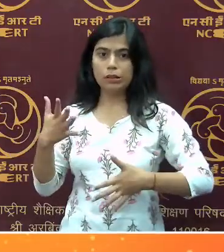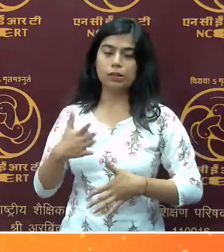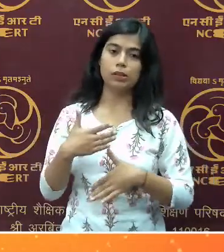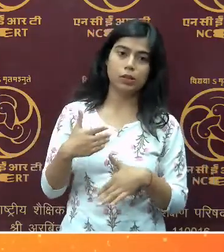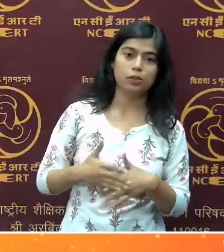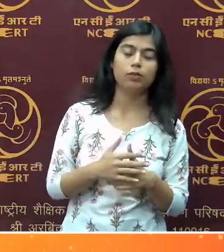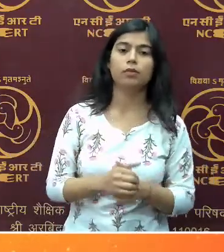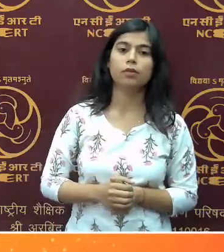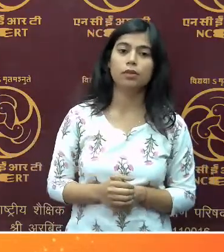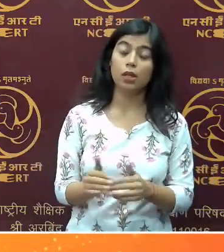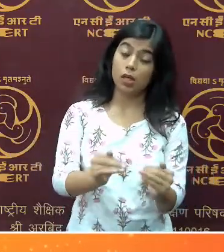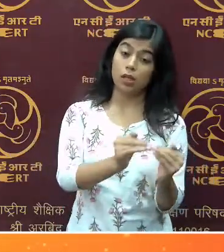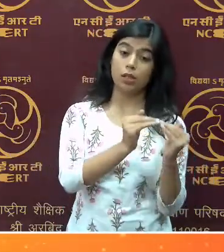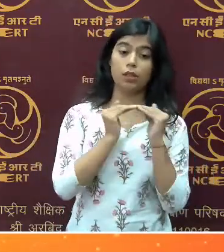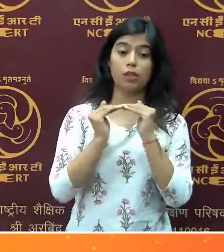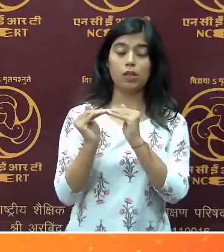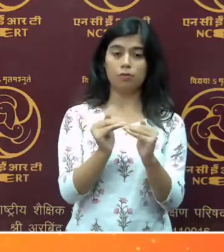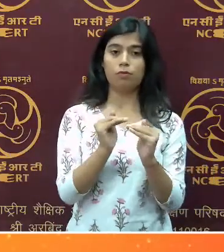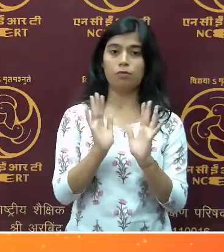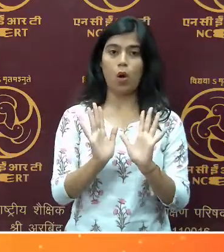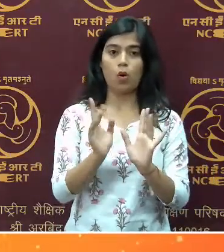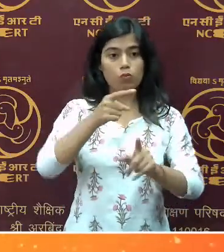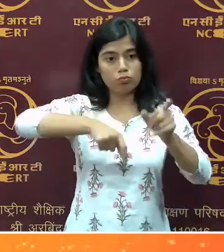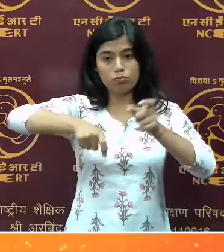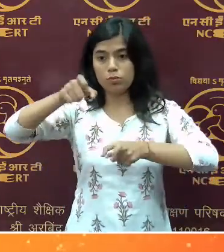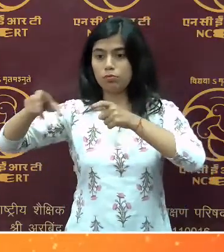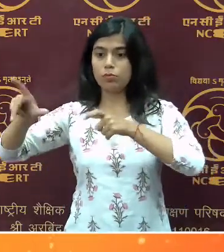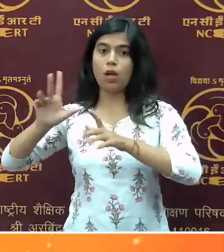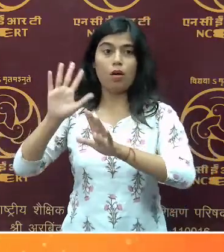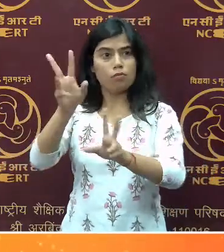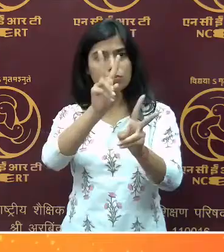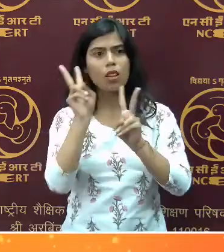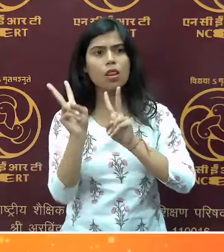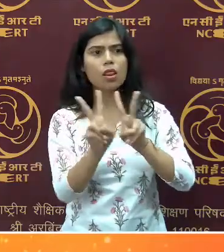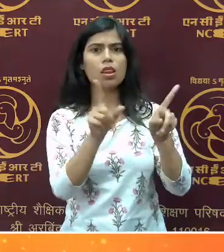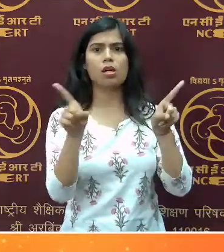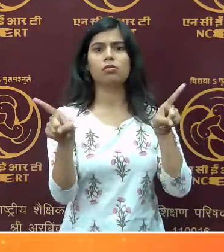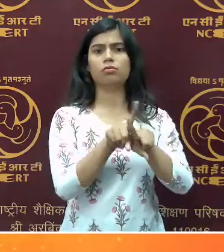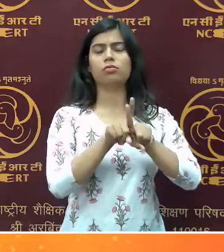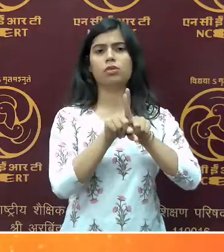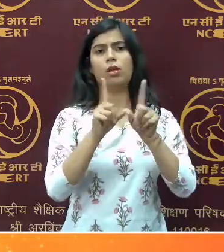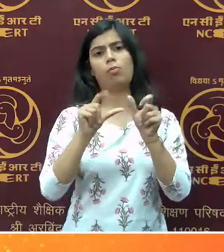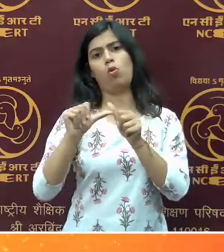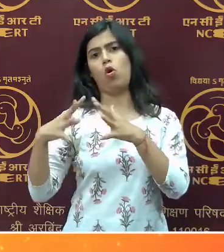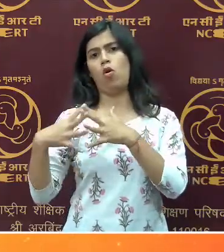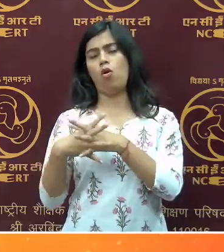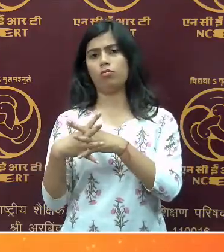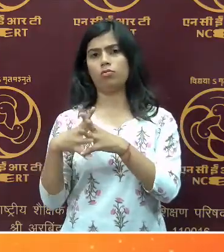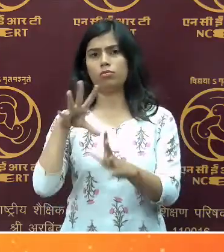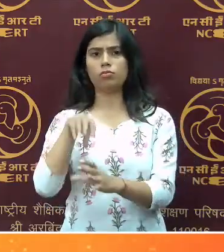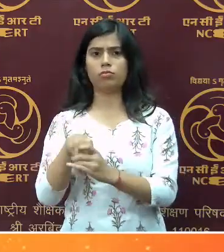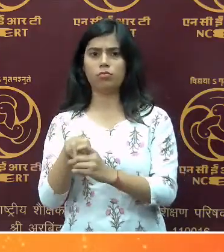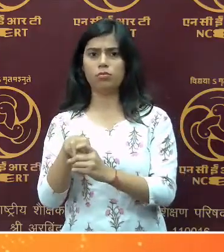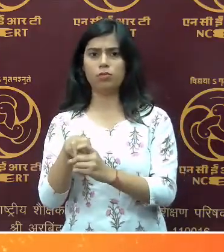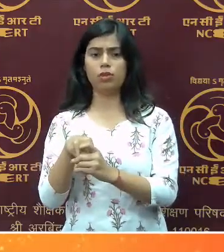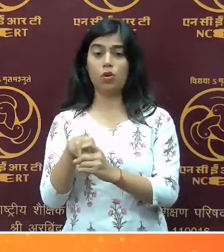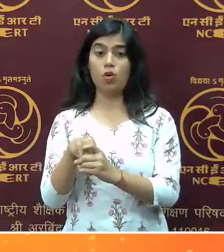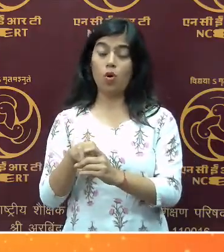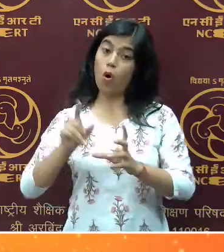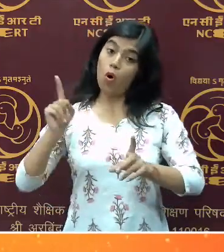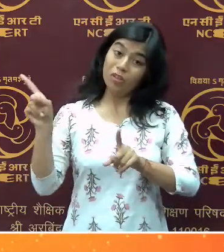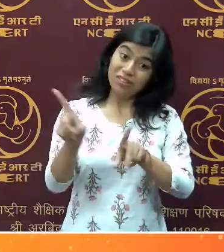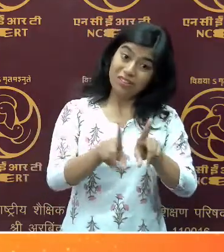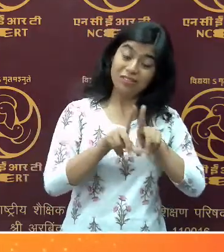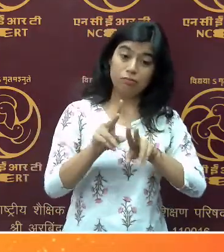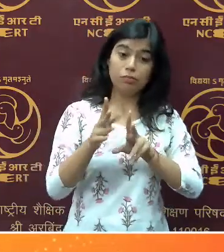equal status in front of the law. Okay. Second type of equality, equal treatment by the law. So,